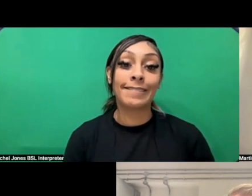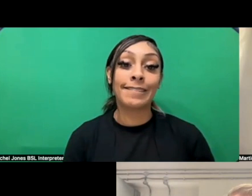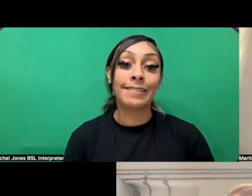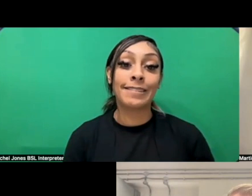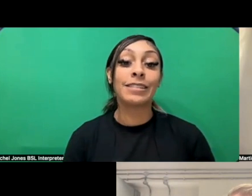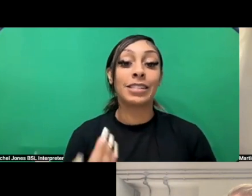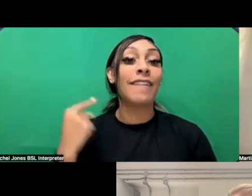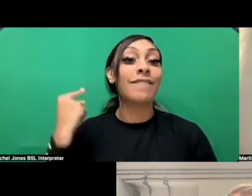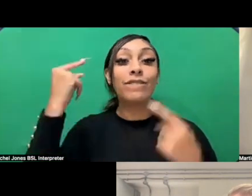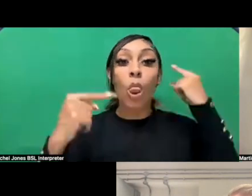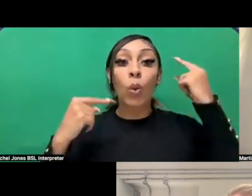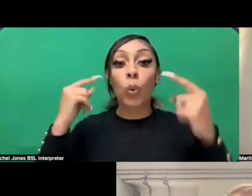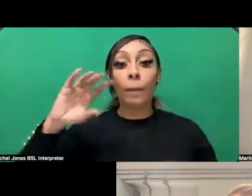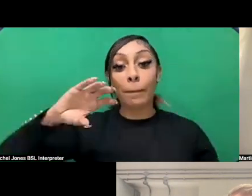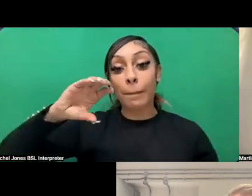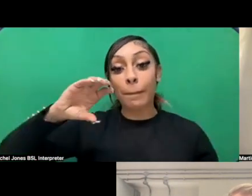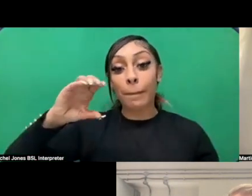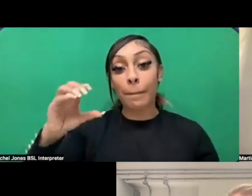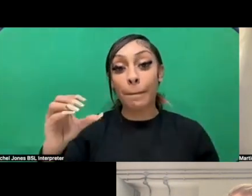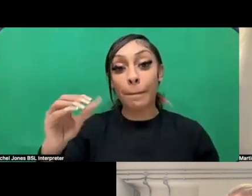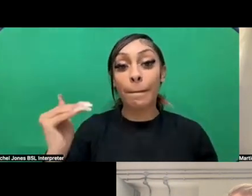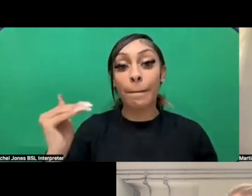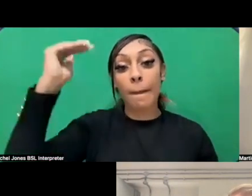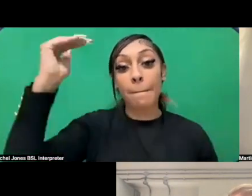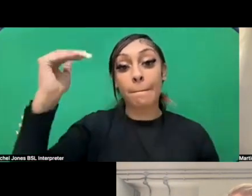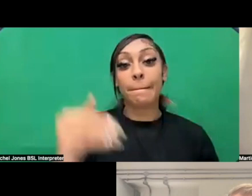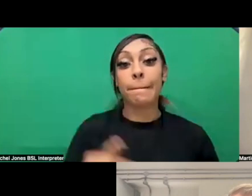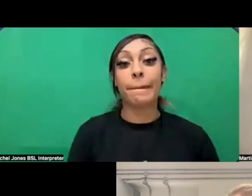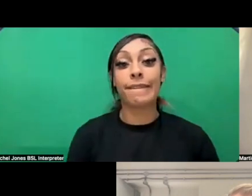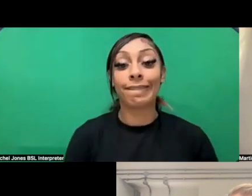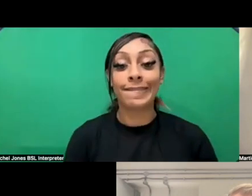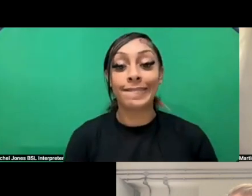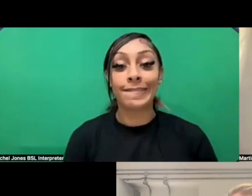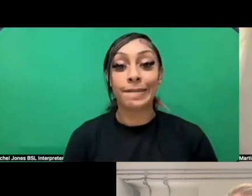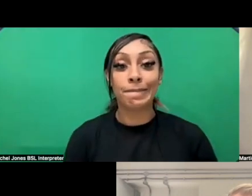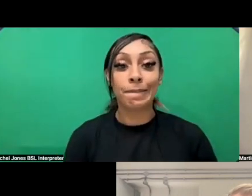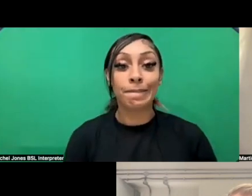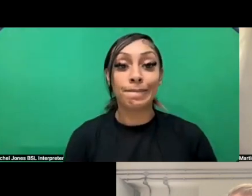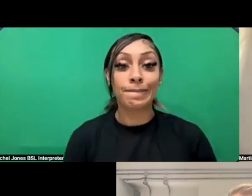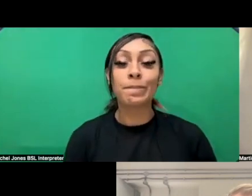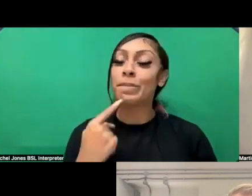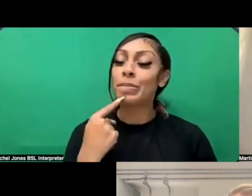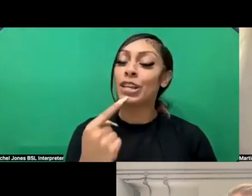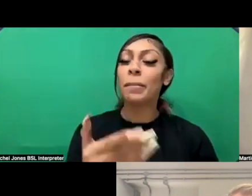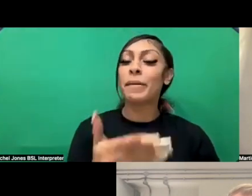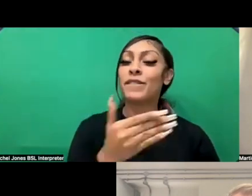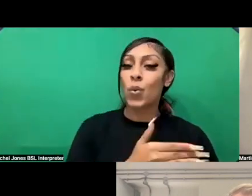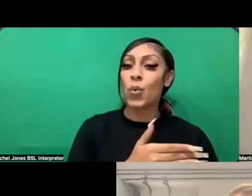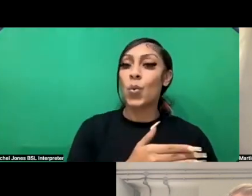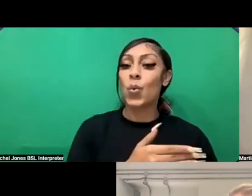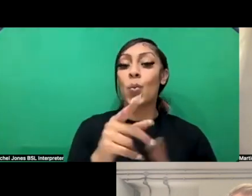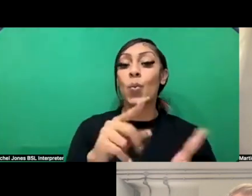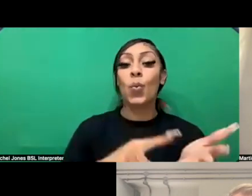If you want to change the volume in your external synthesizer, I should point out something I should have earlier. The LinnStrument has